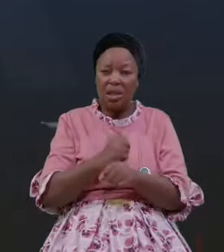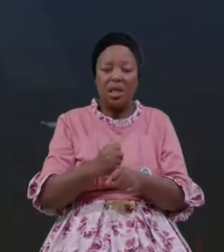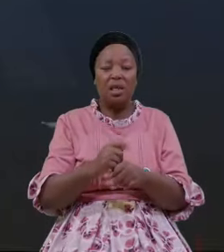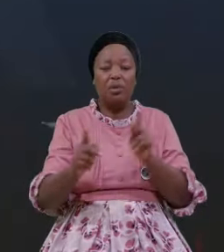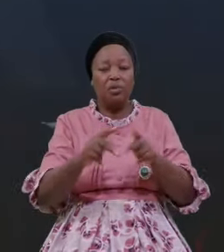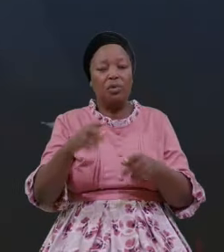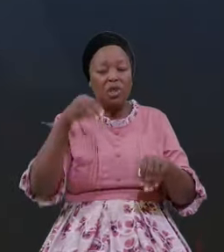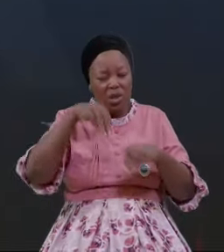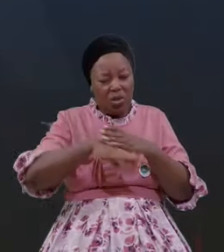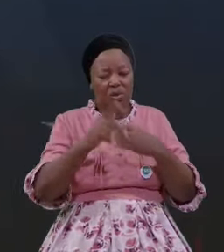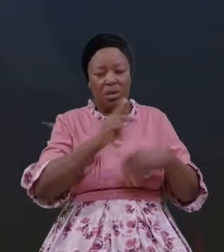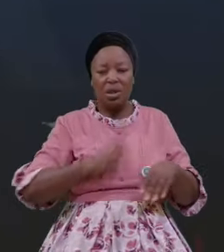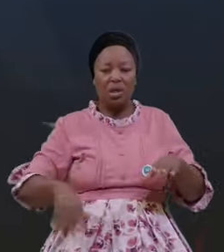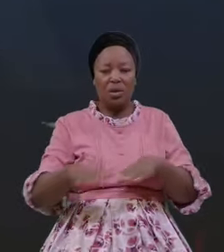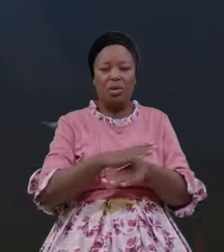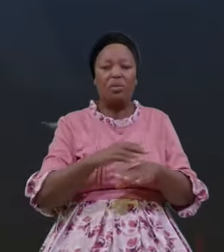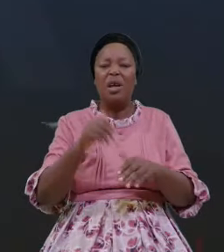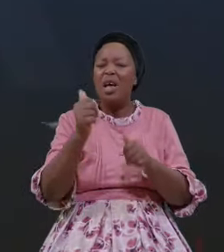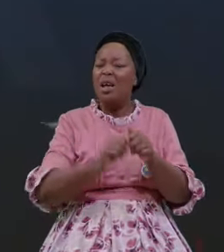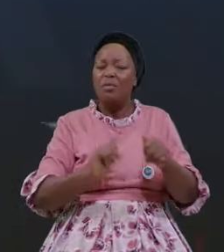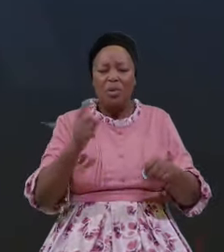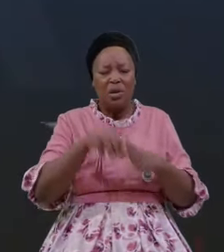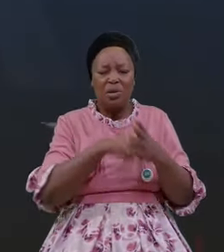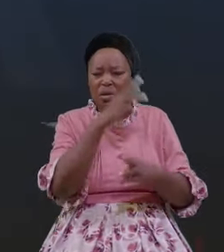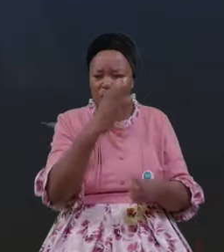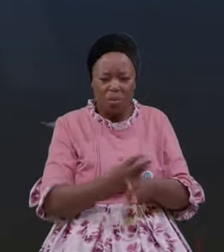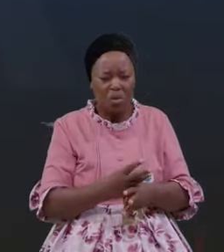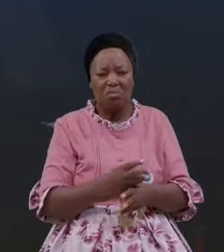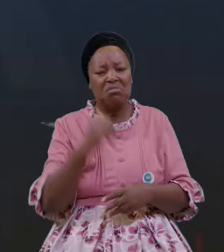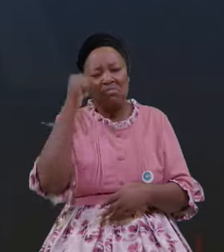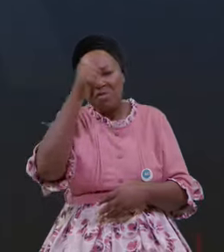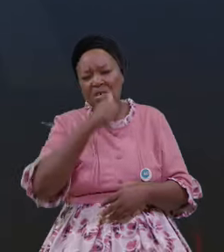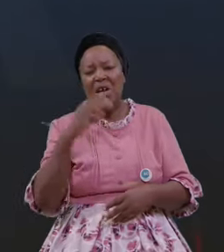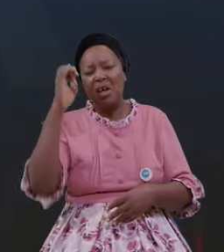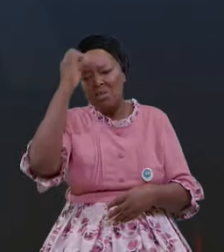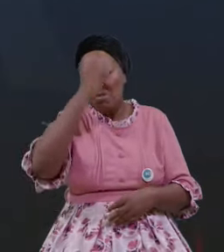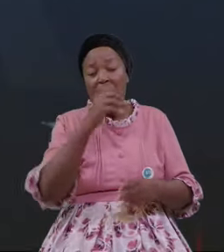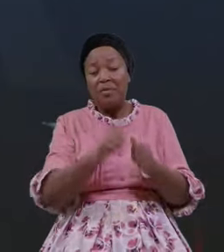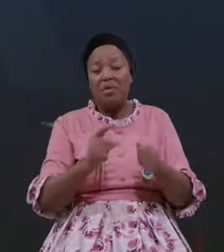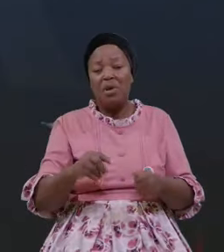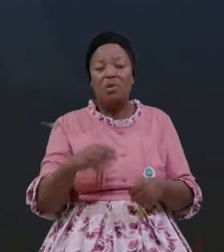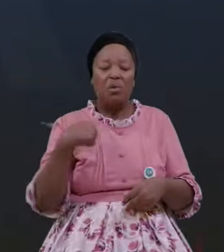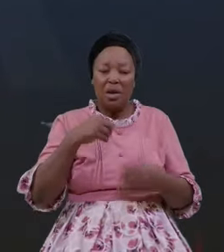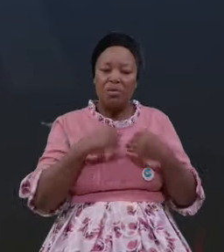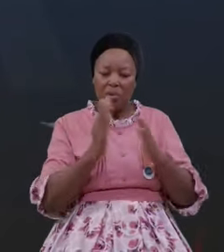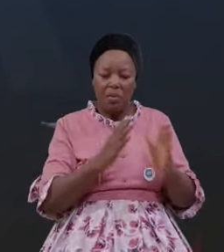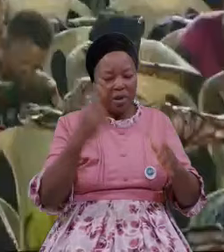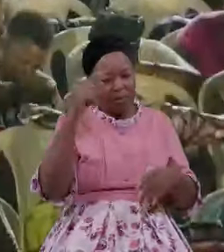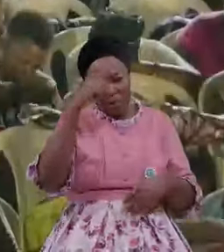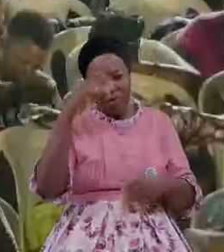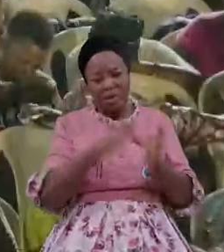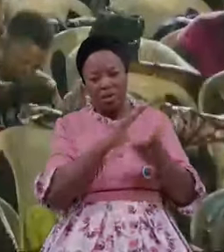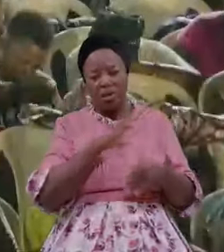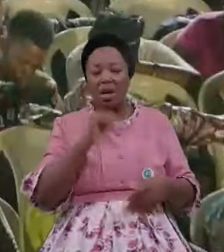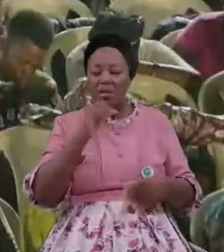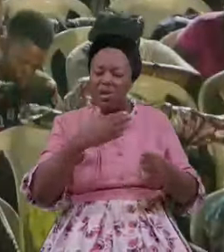America, everywhere, in Africa, before he comes. And he's coming, he's at the door. So please be attentive to